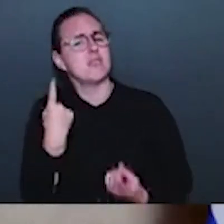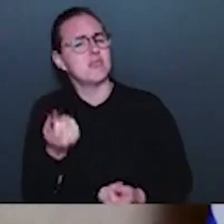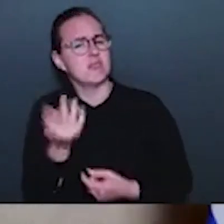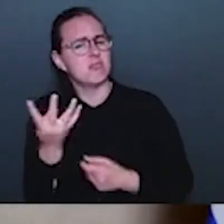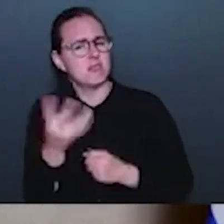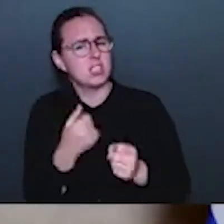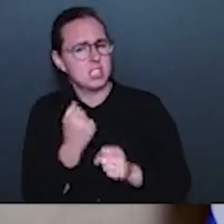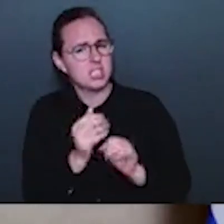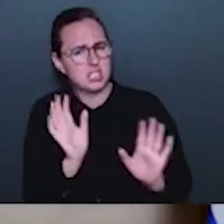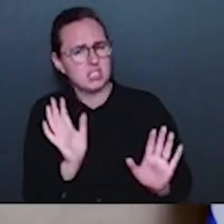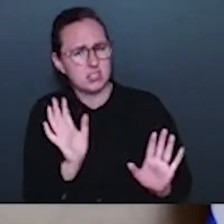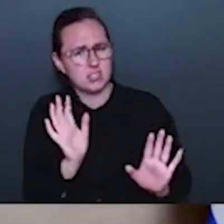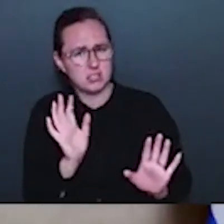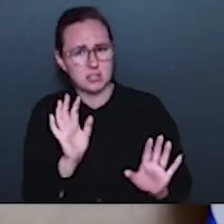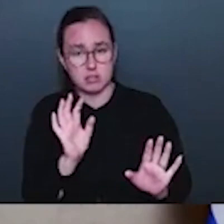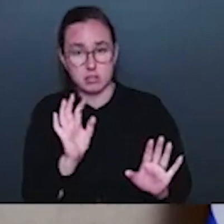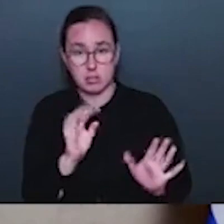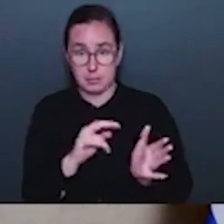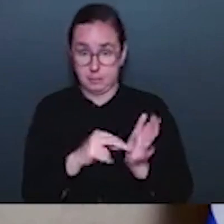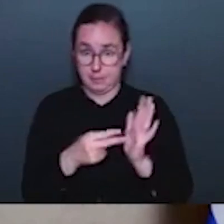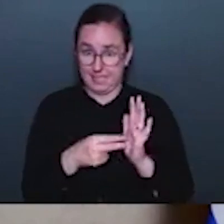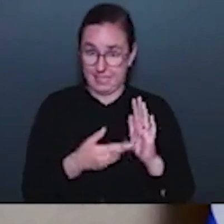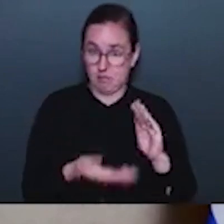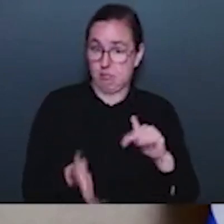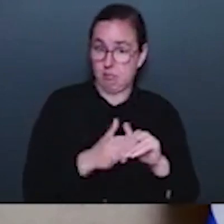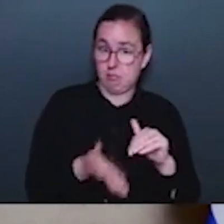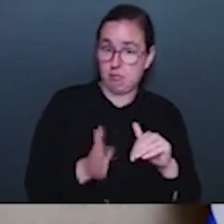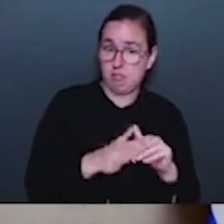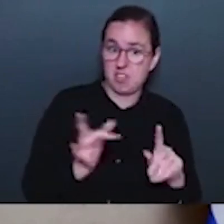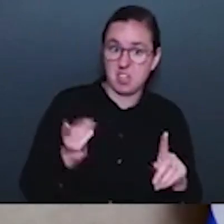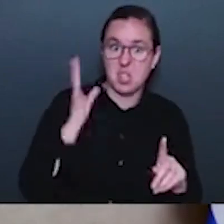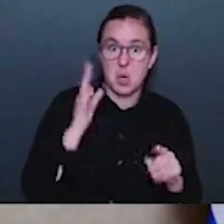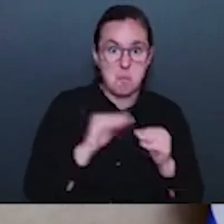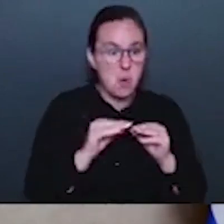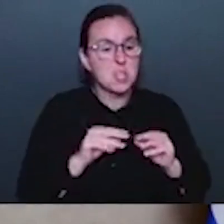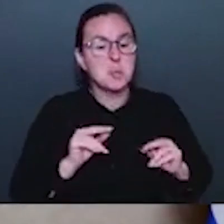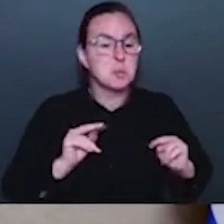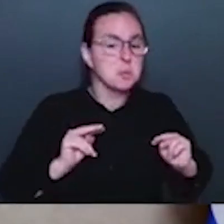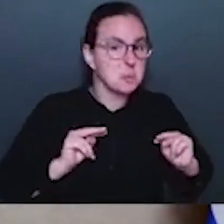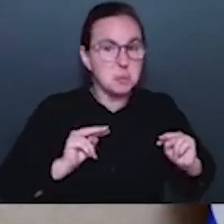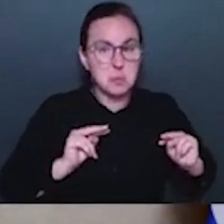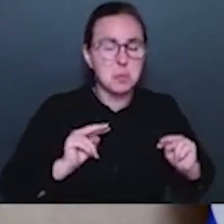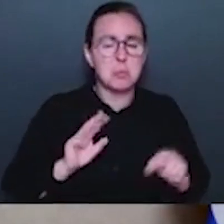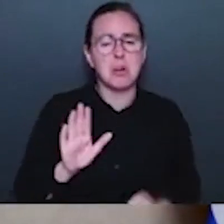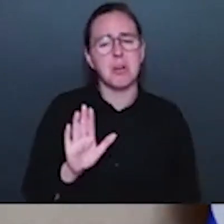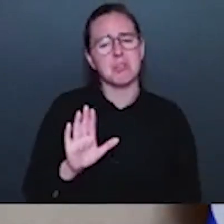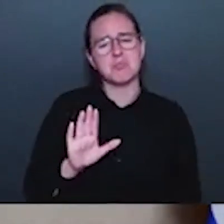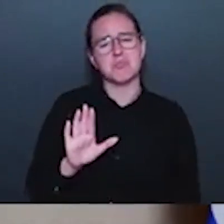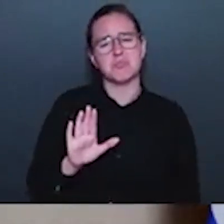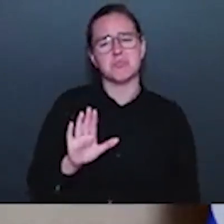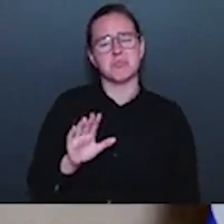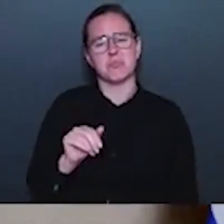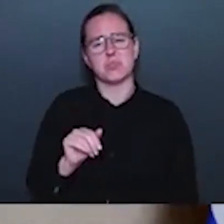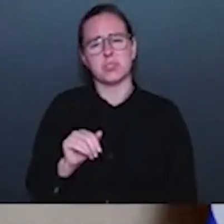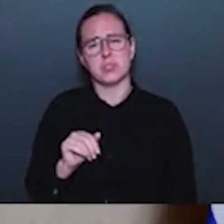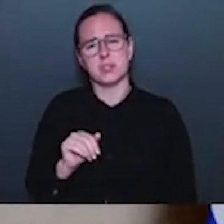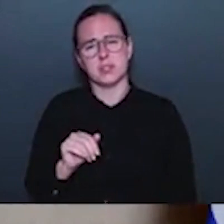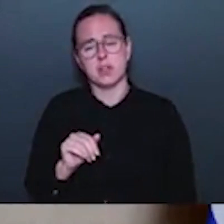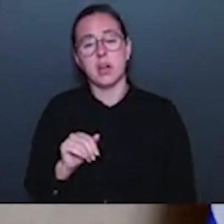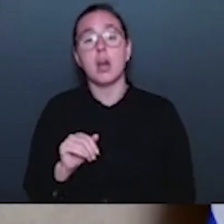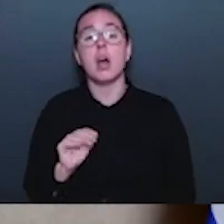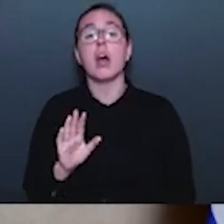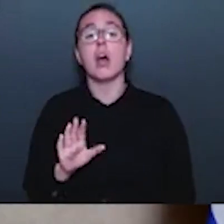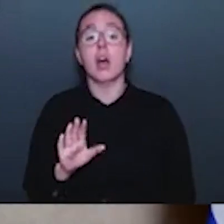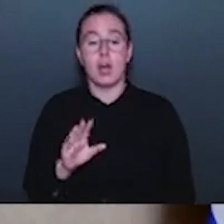the exemption. School property is a great example of that. And just as our police officers would in the normal course of their duties,